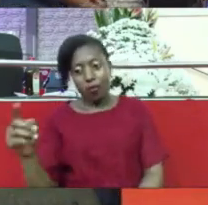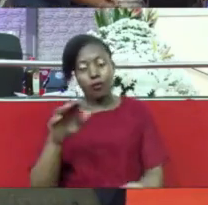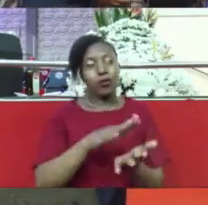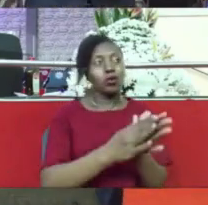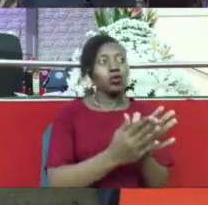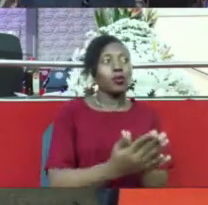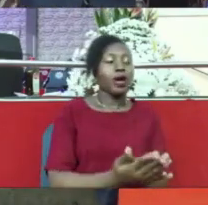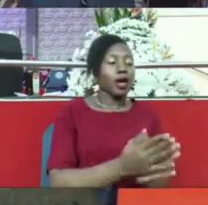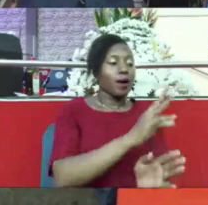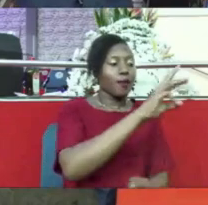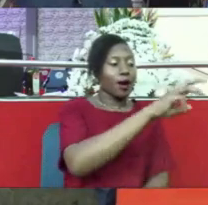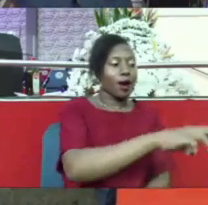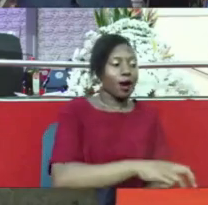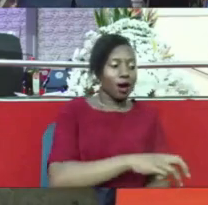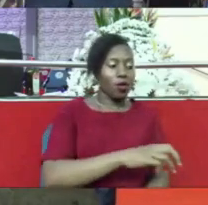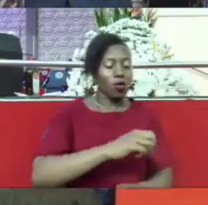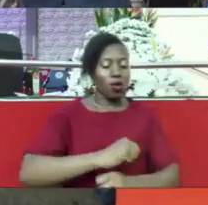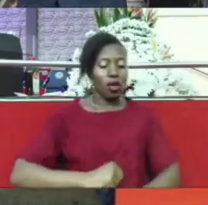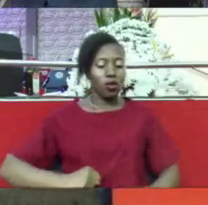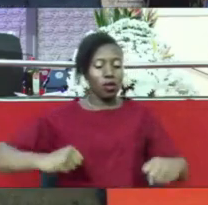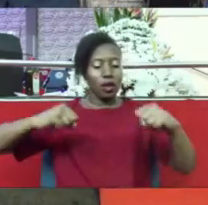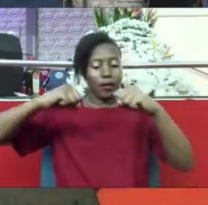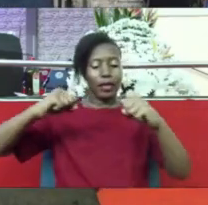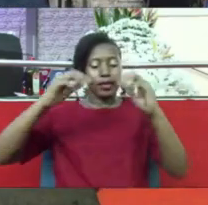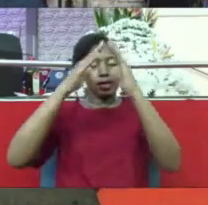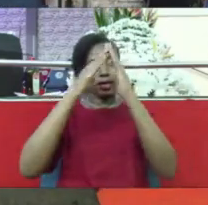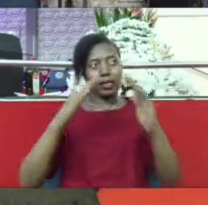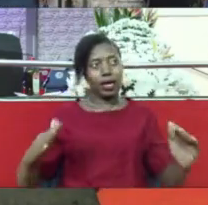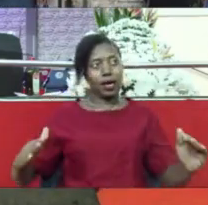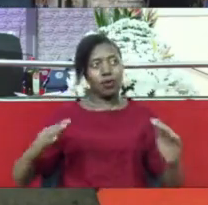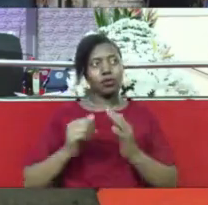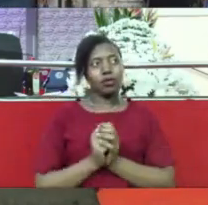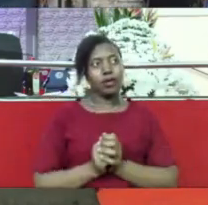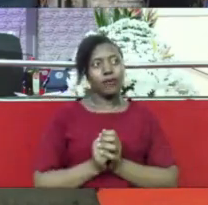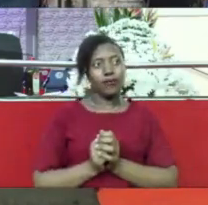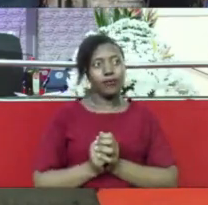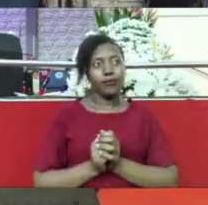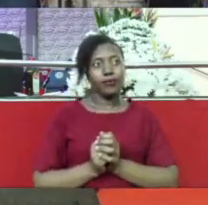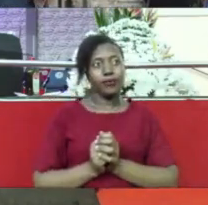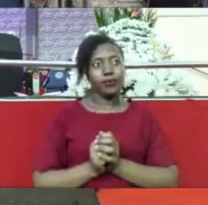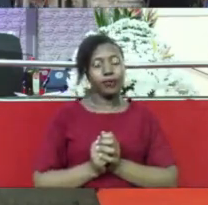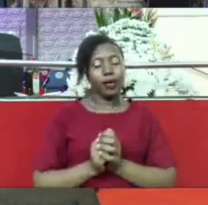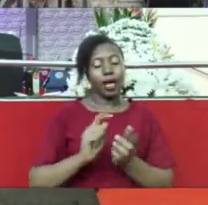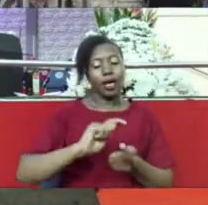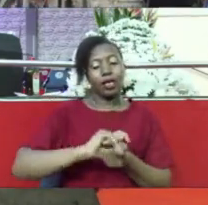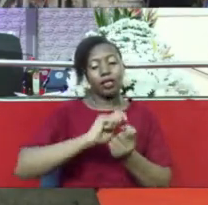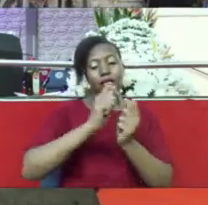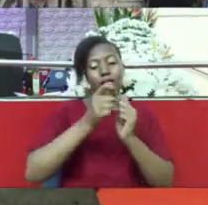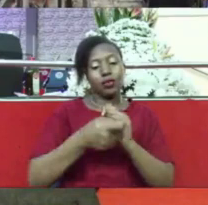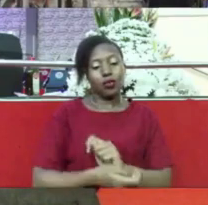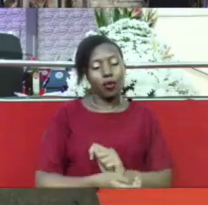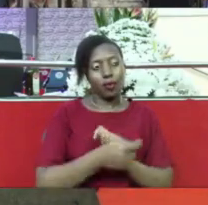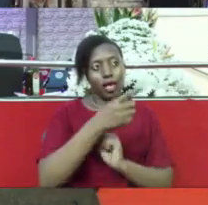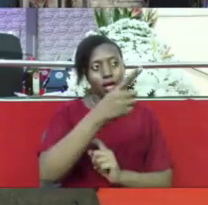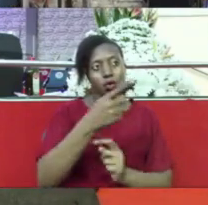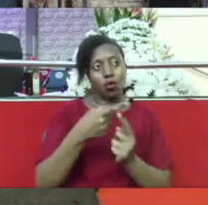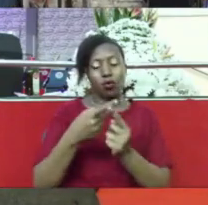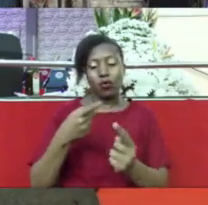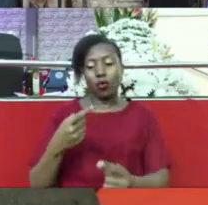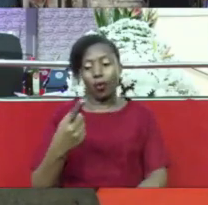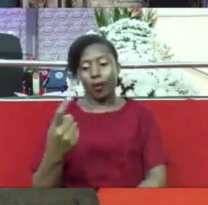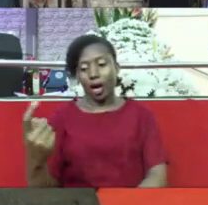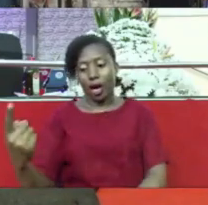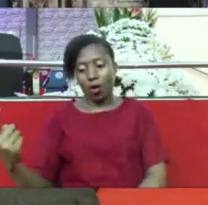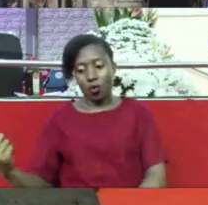hands. Kwa mdudu kufanyika chombo ambacho atakitumia kwa mikono yake. Transforming you from a worm to a